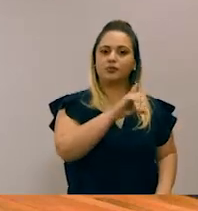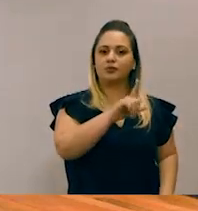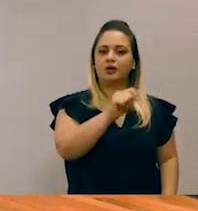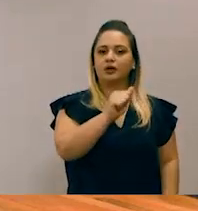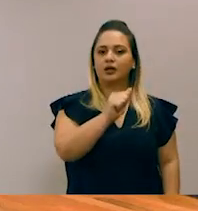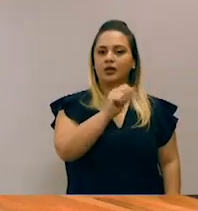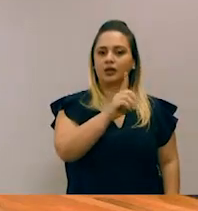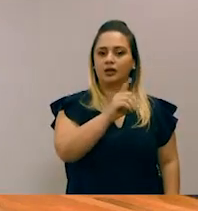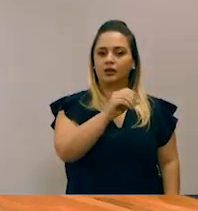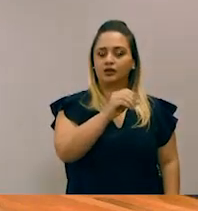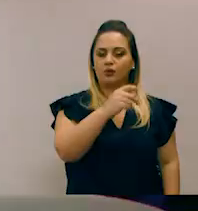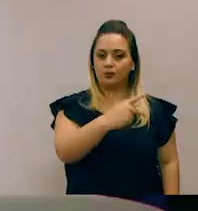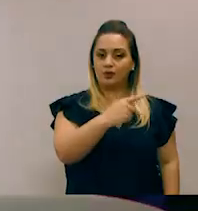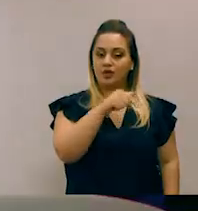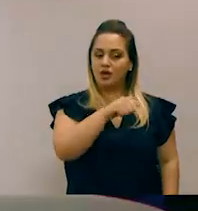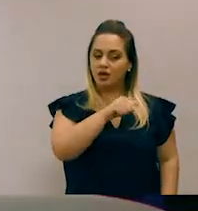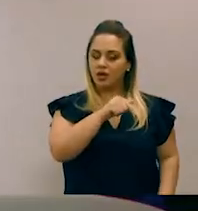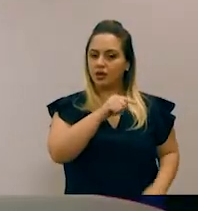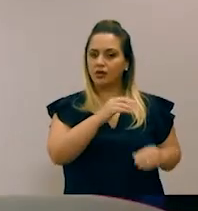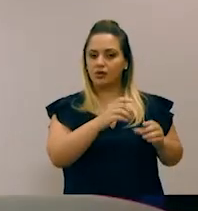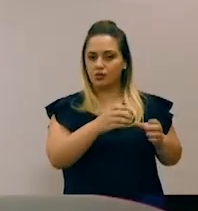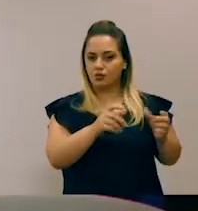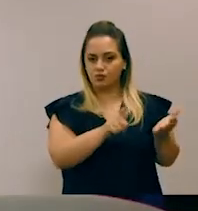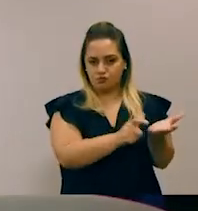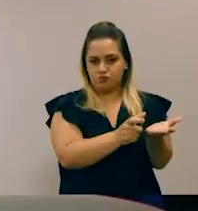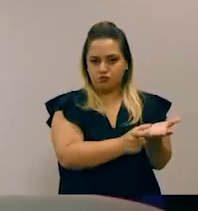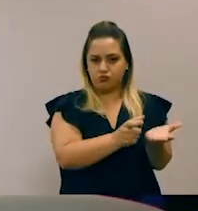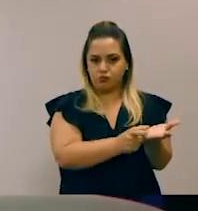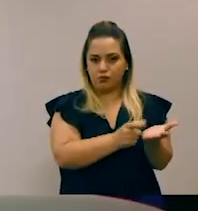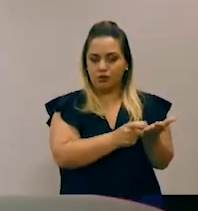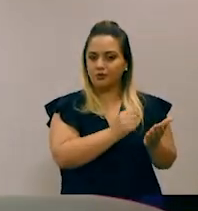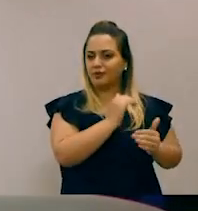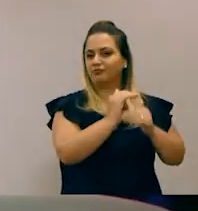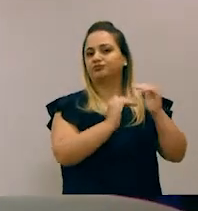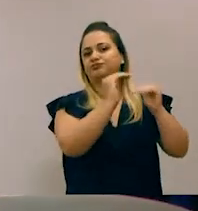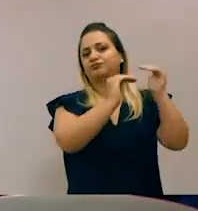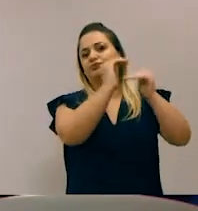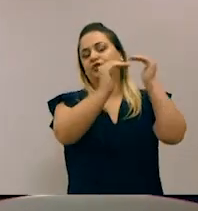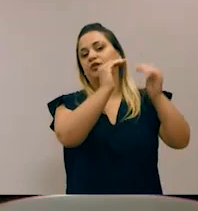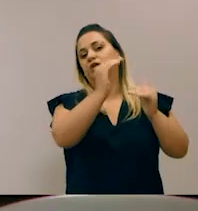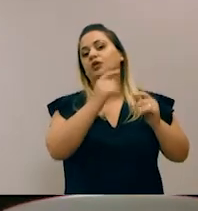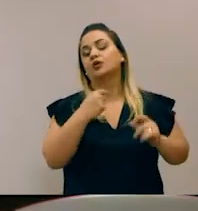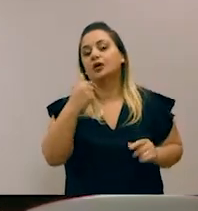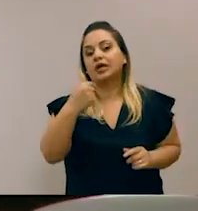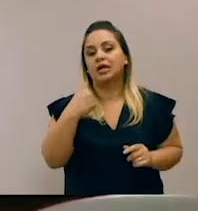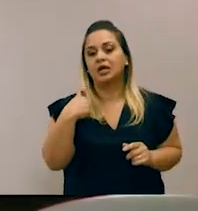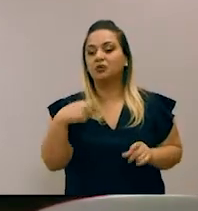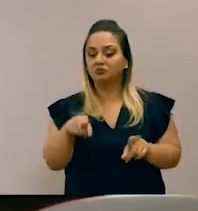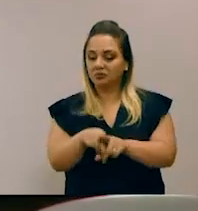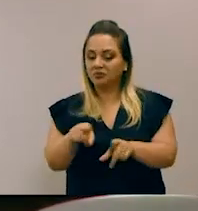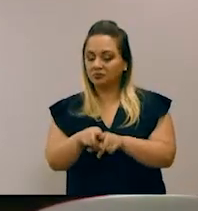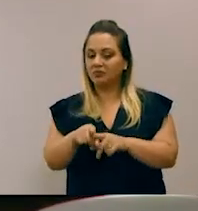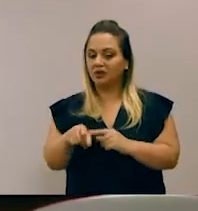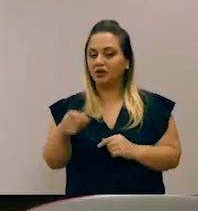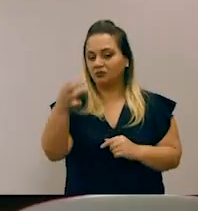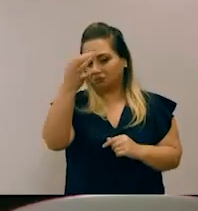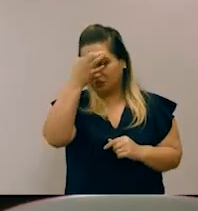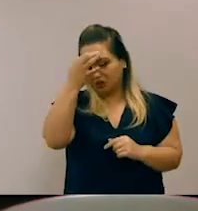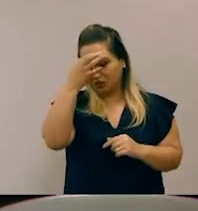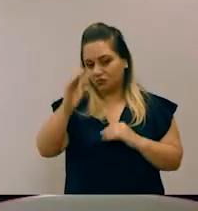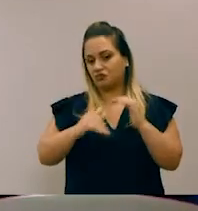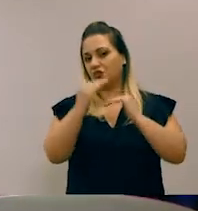It started from scratch, and it evolved the same way as I evolved in the area. So just to give you a